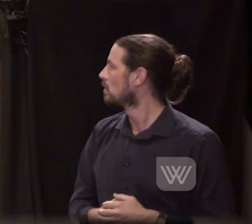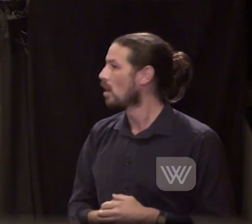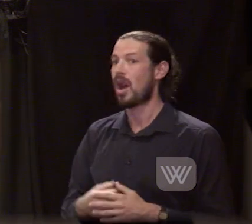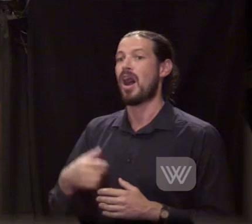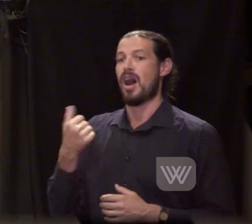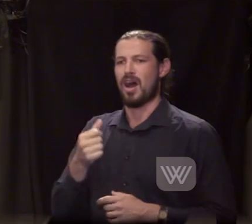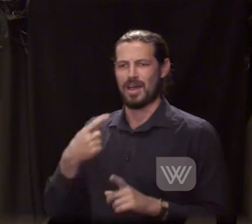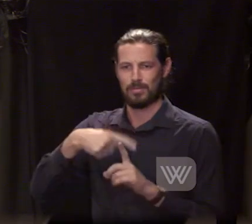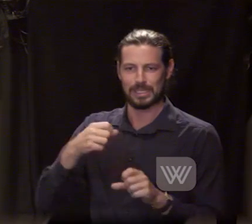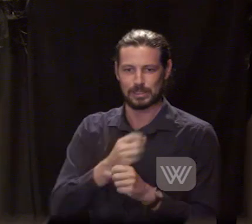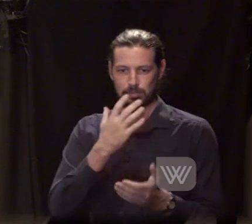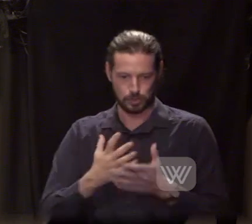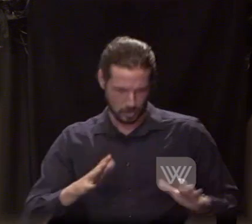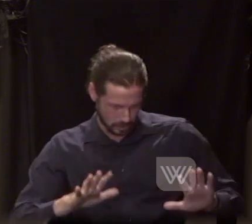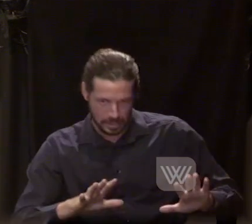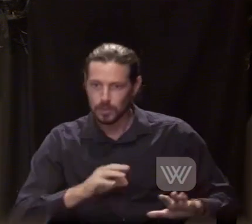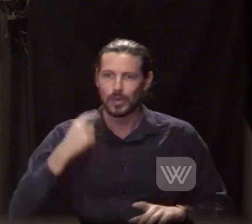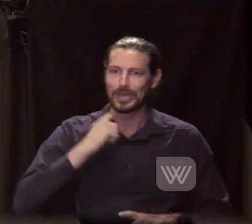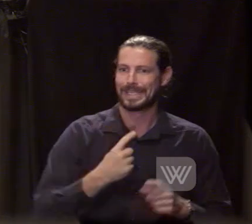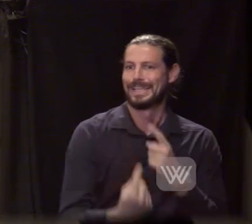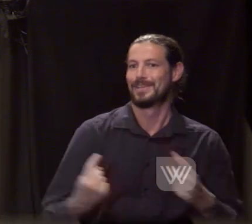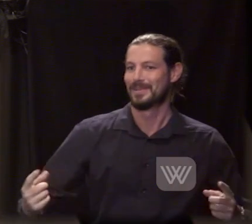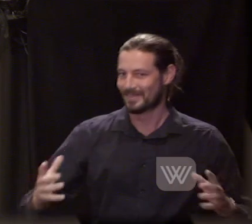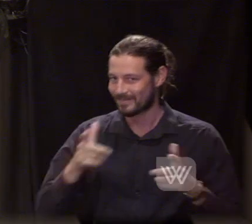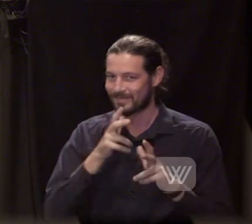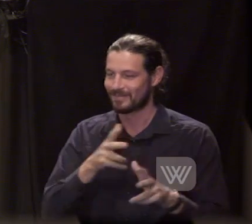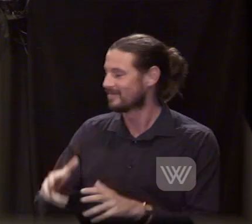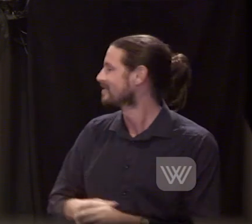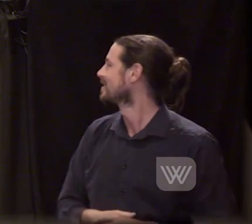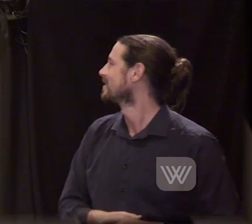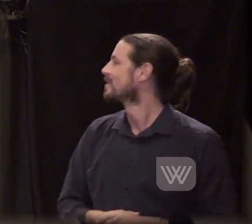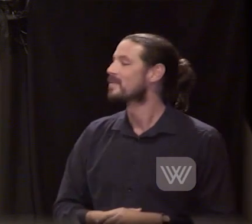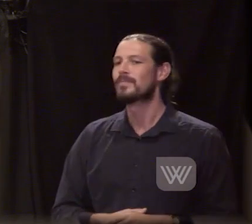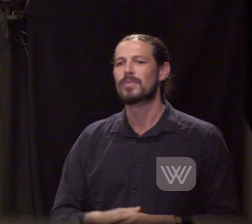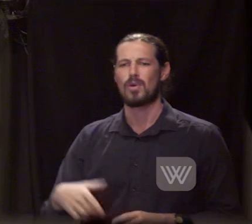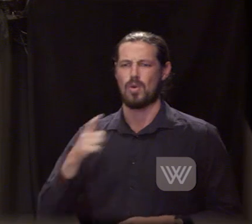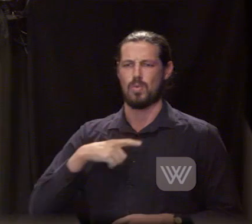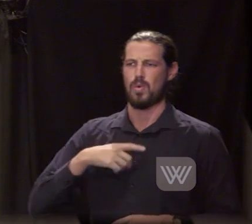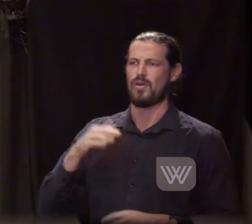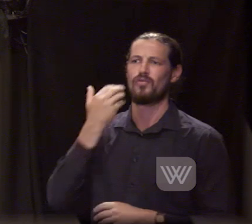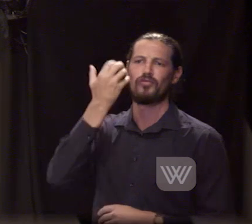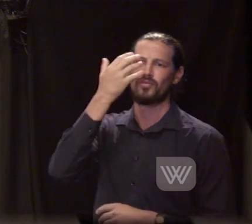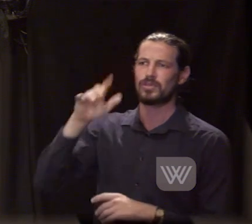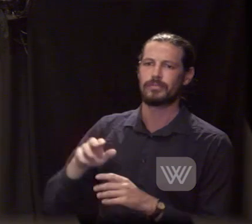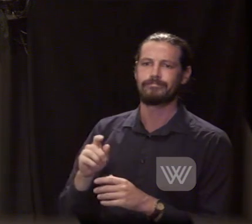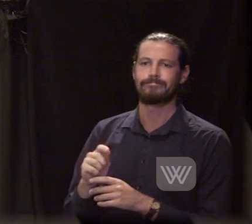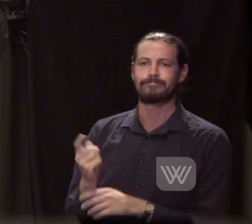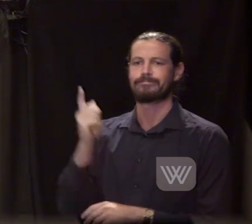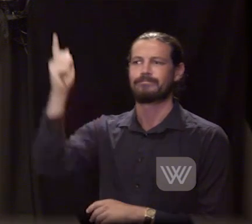making sure no one killed each other, yes. Right? Because as humanity ventures into space in these long-duration